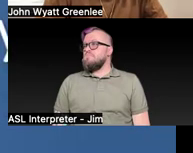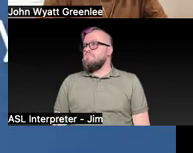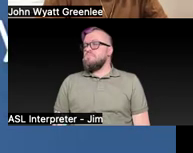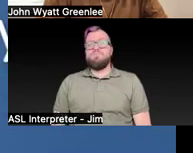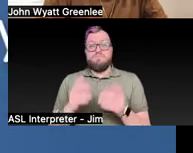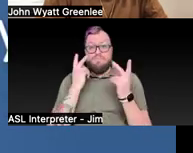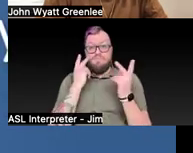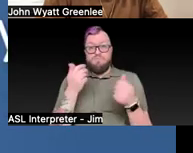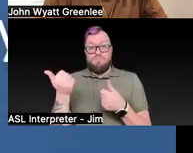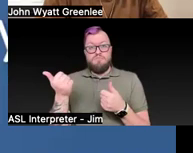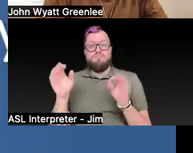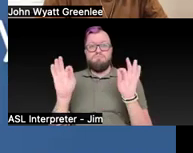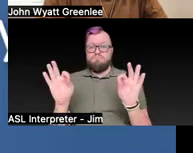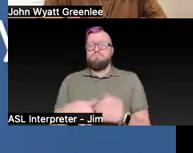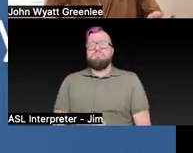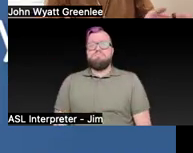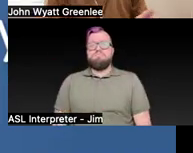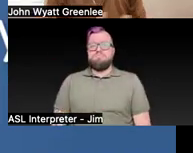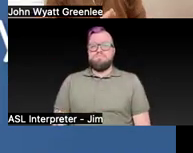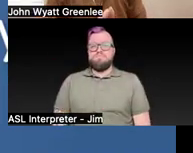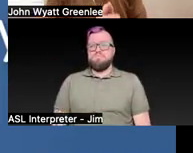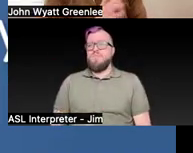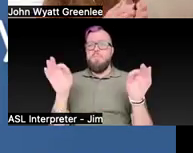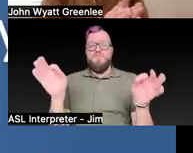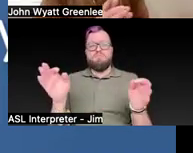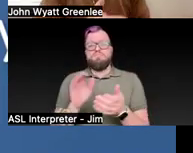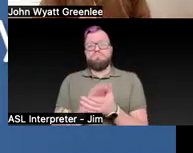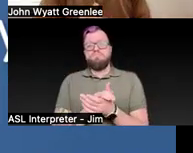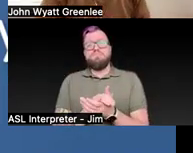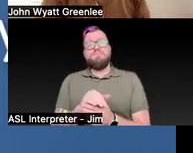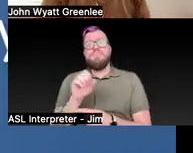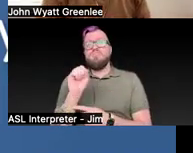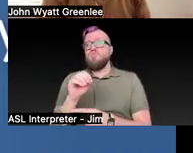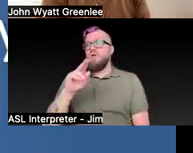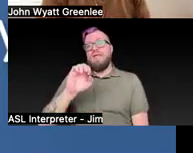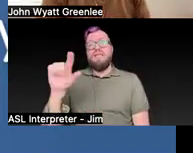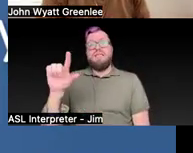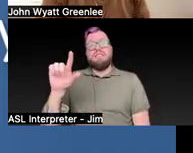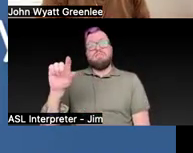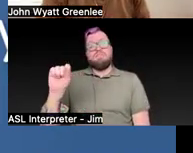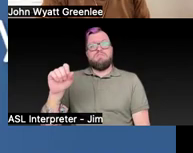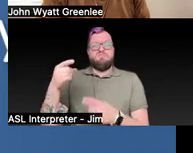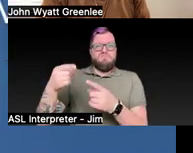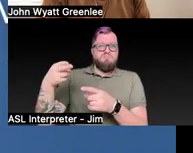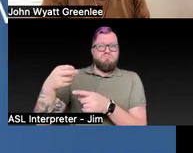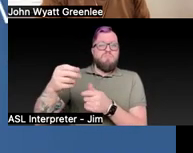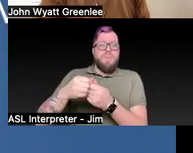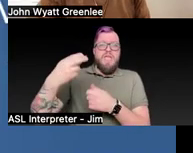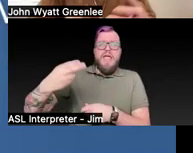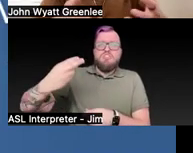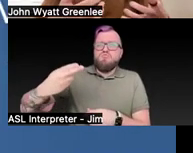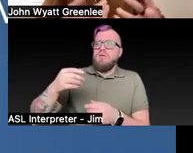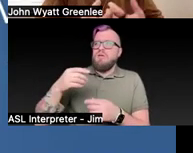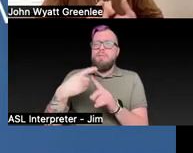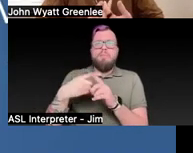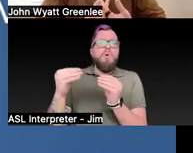We see that? Sweet. All right. So eels history and more. Yeah. All right.